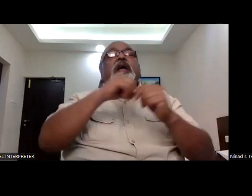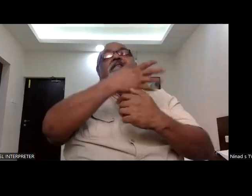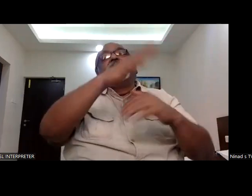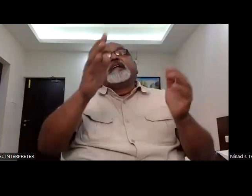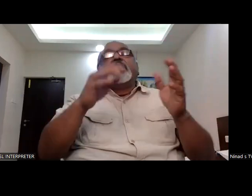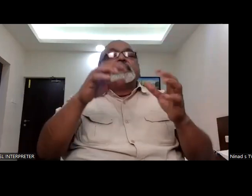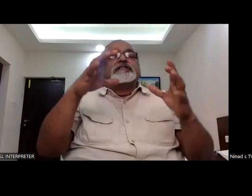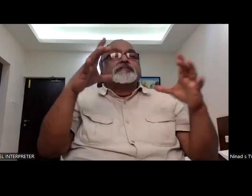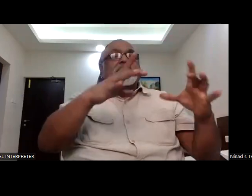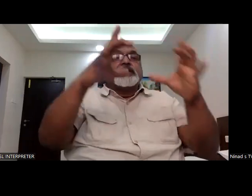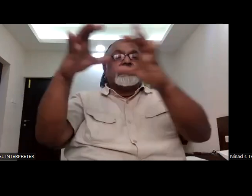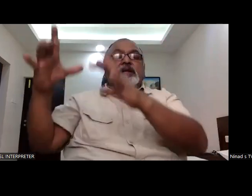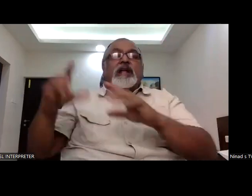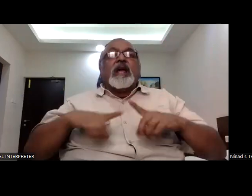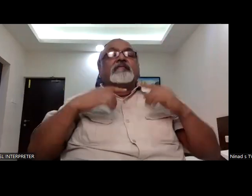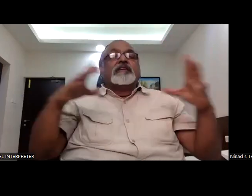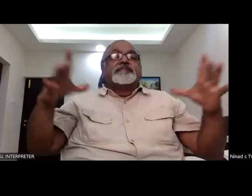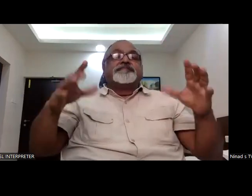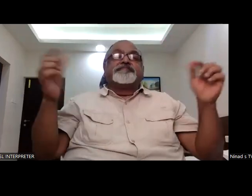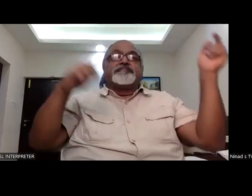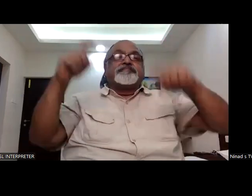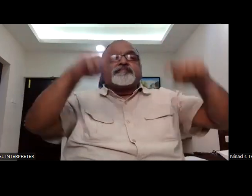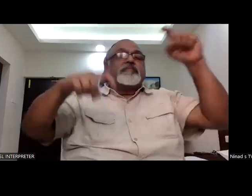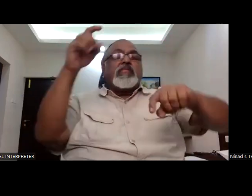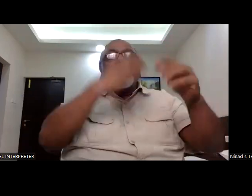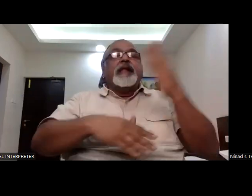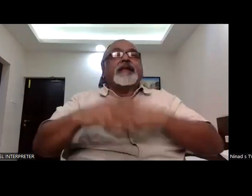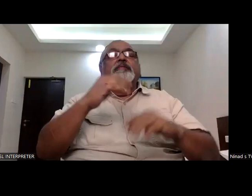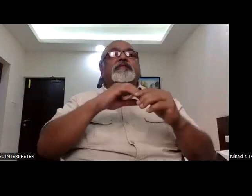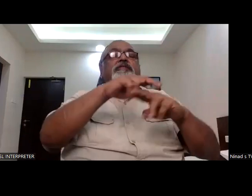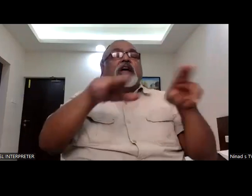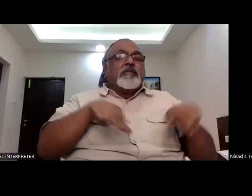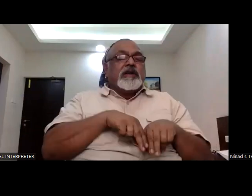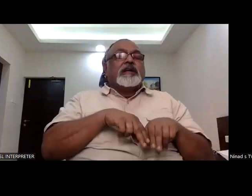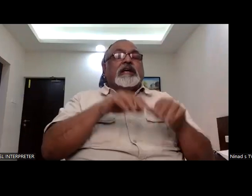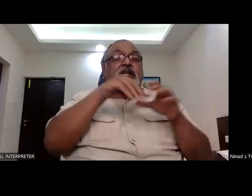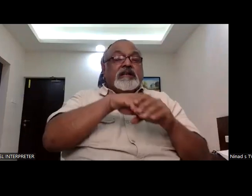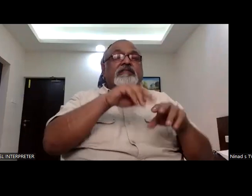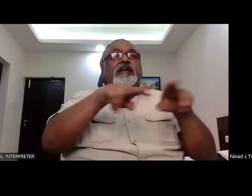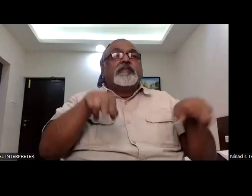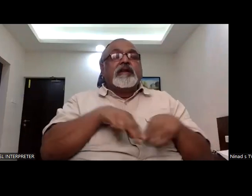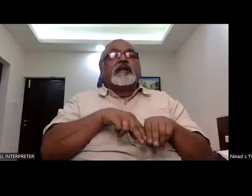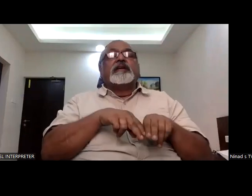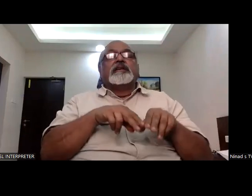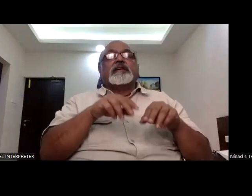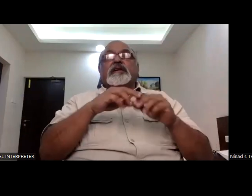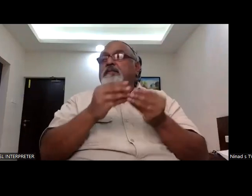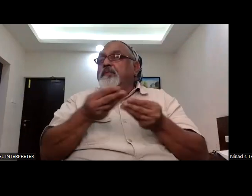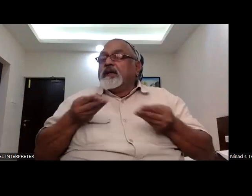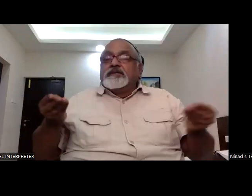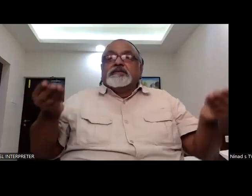arena and sphere of life, be it is family, participation within the family, participation within the